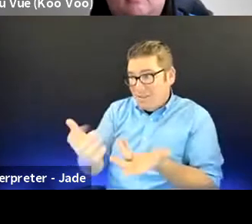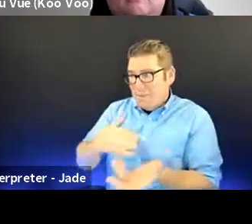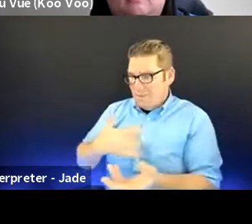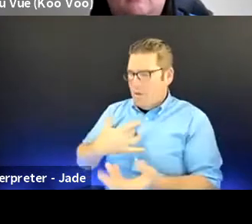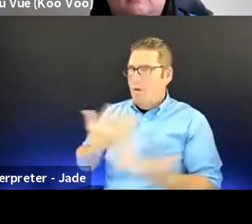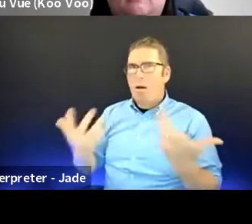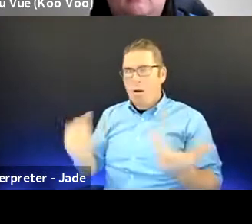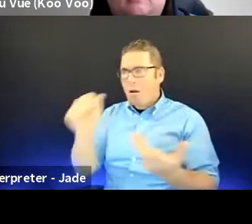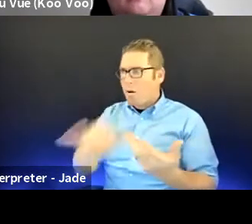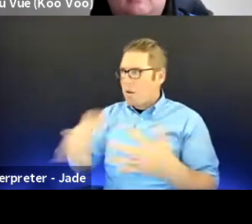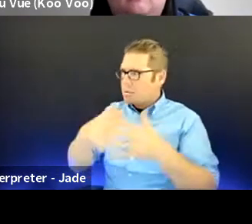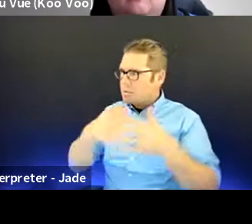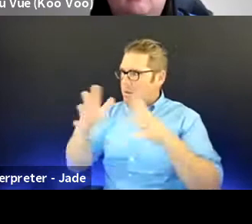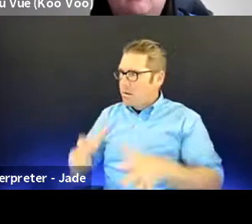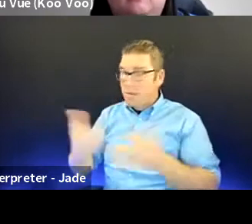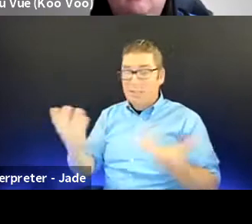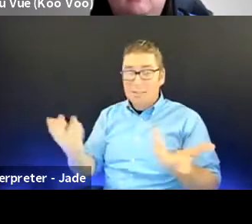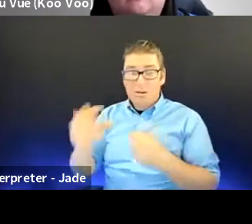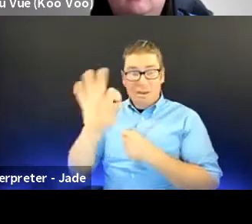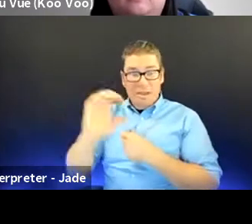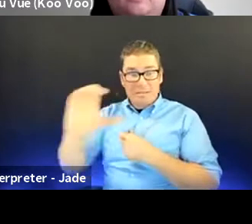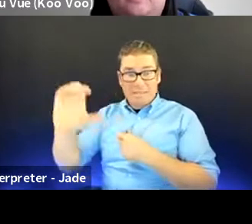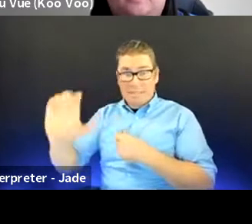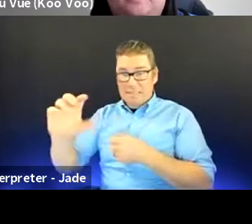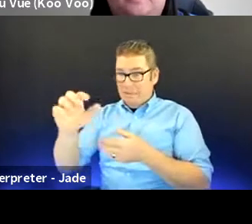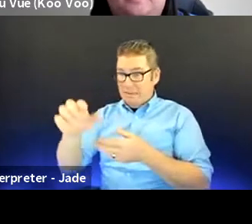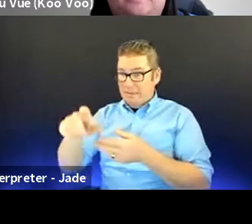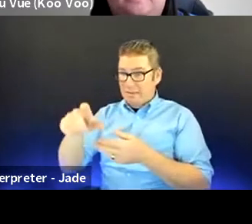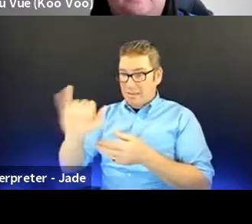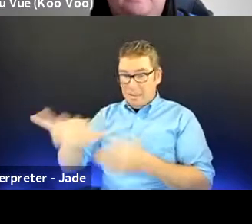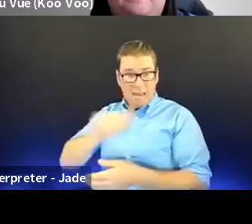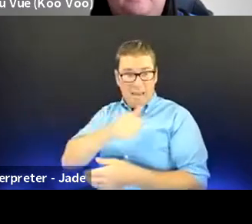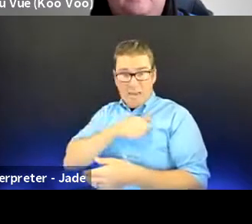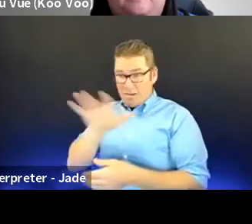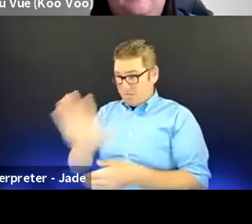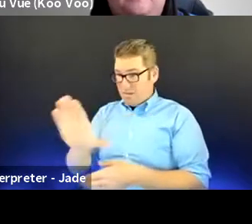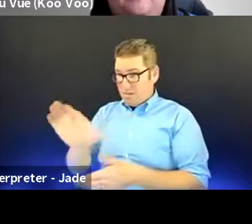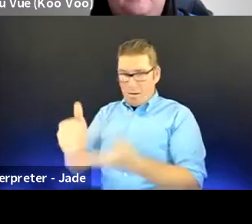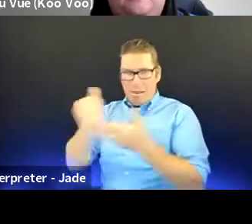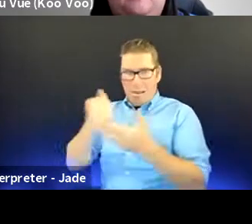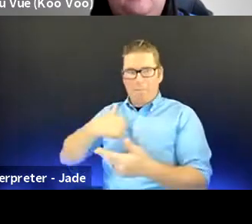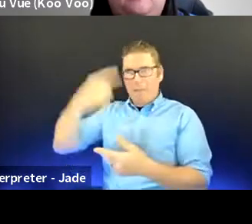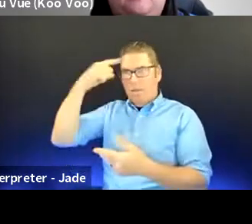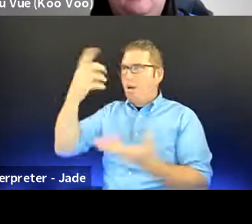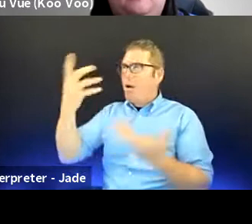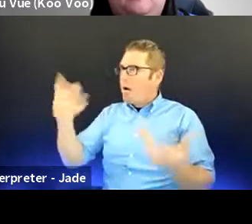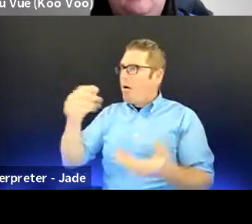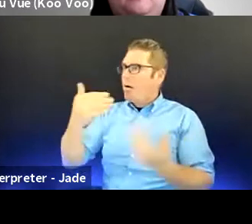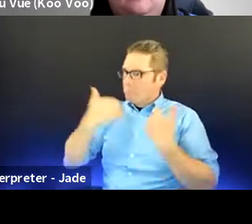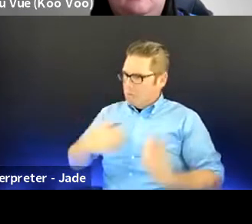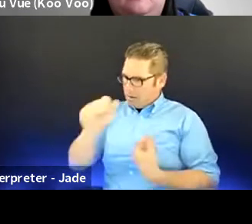thinking, right? Whether it's the students who I'm learning from and noticing where